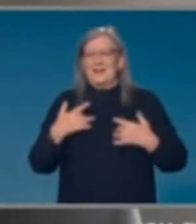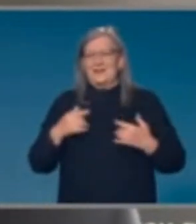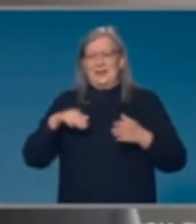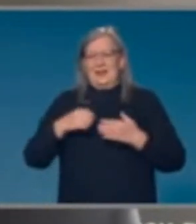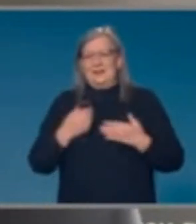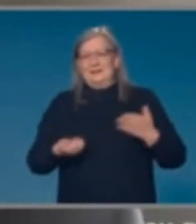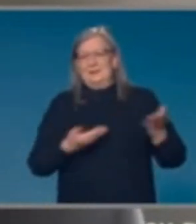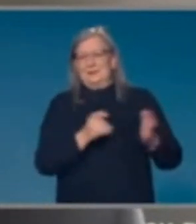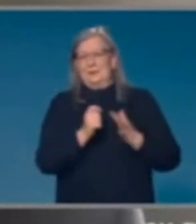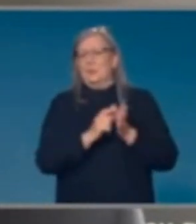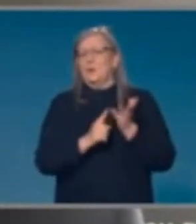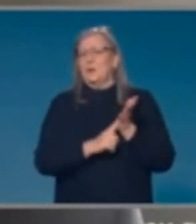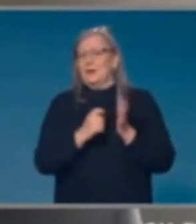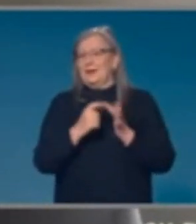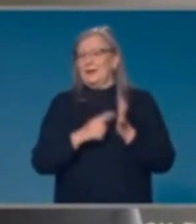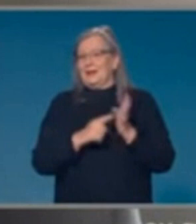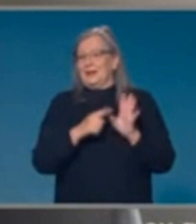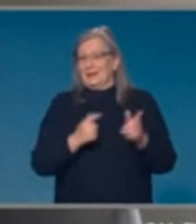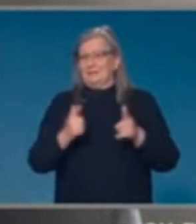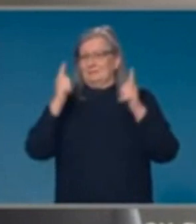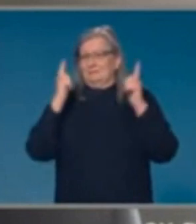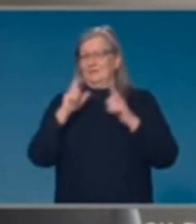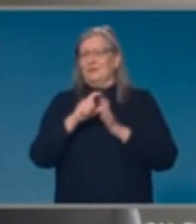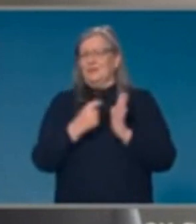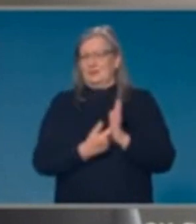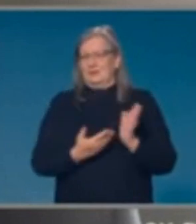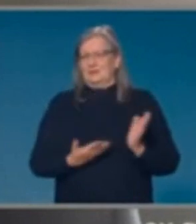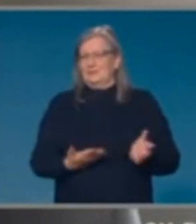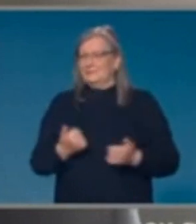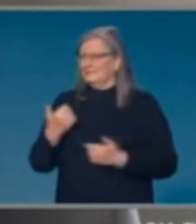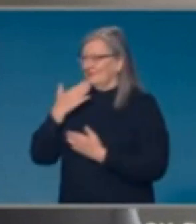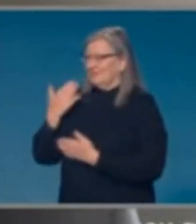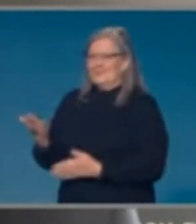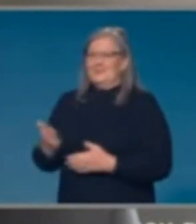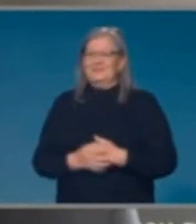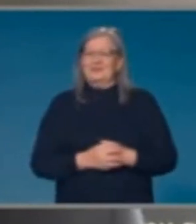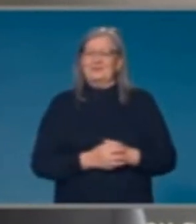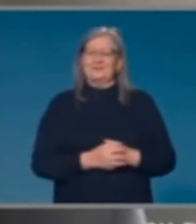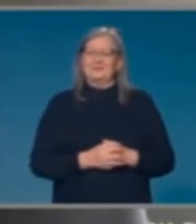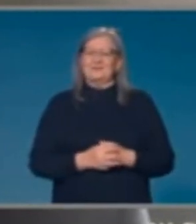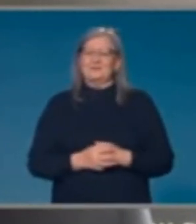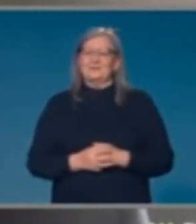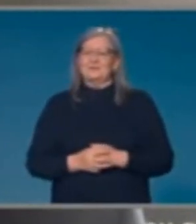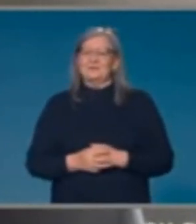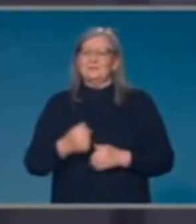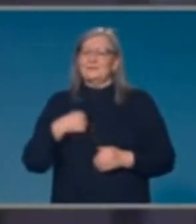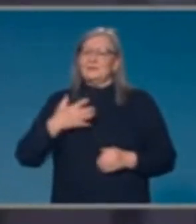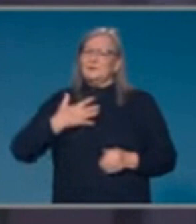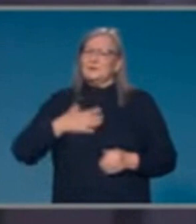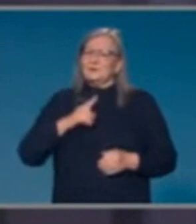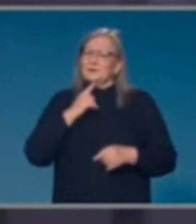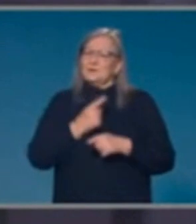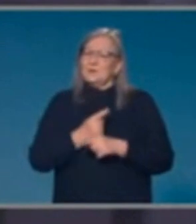Officer. Thank you, Minister. So just to add to what the Minister has talked about with this announcement today with